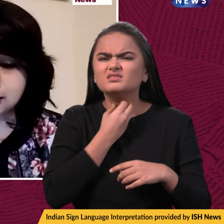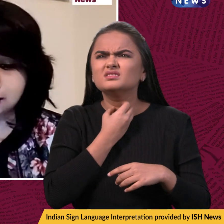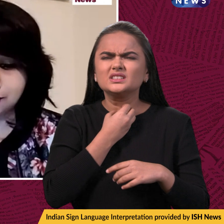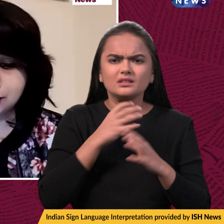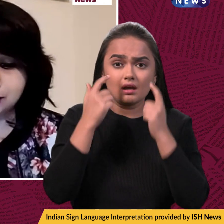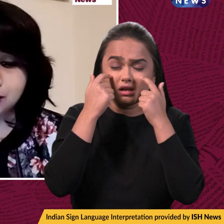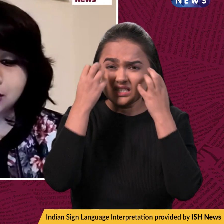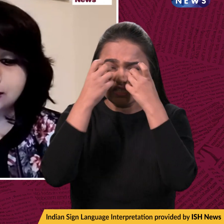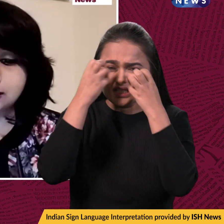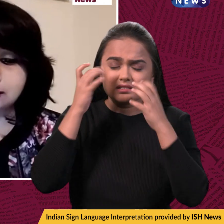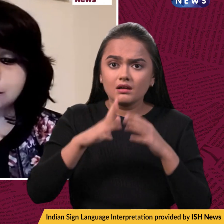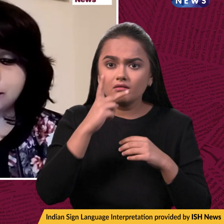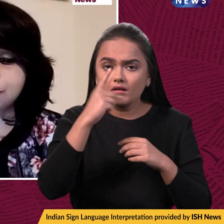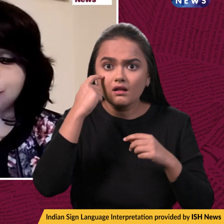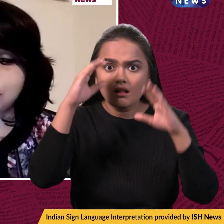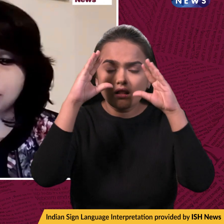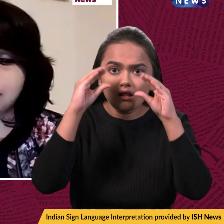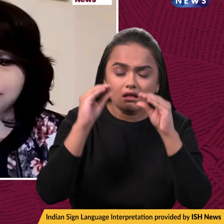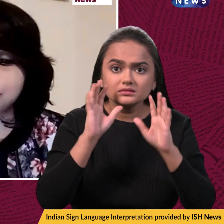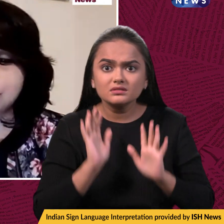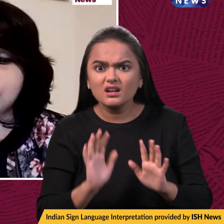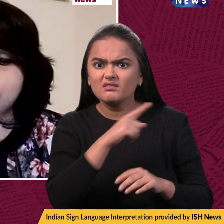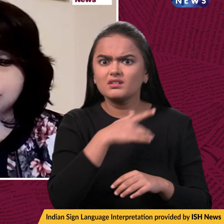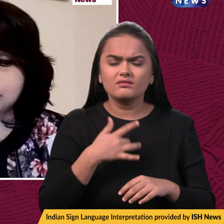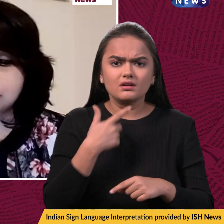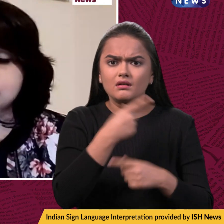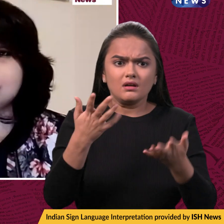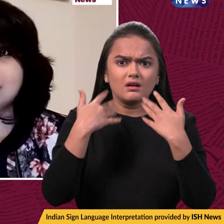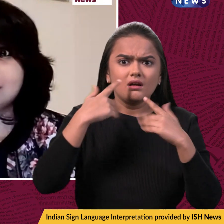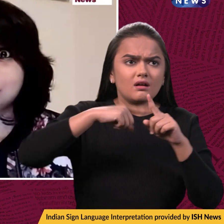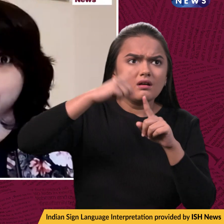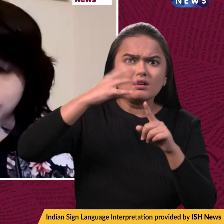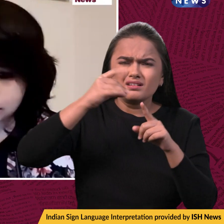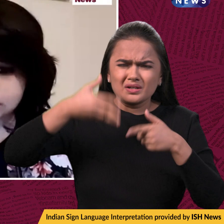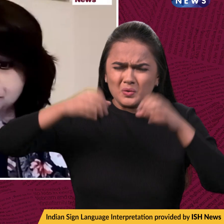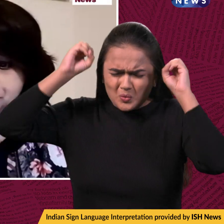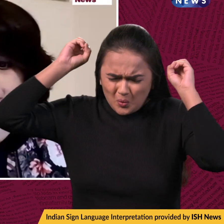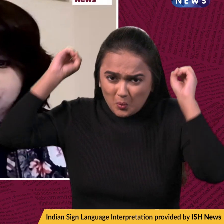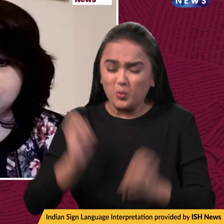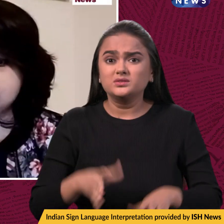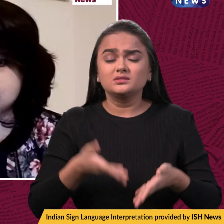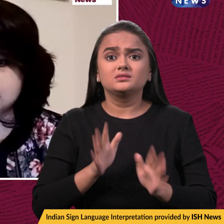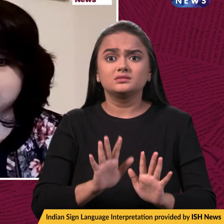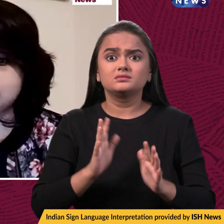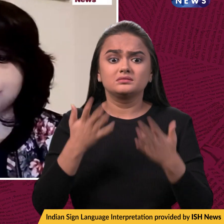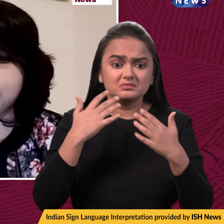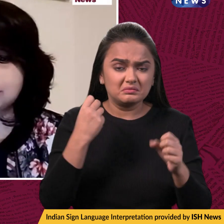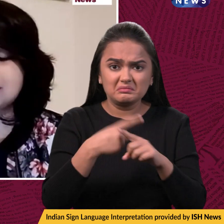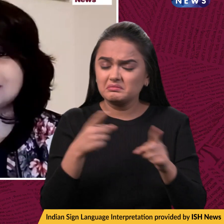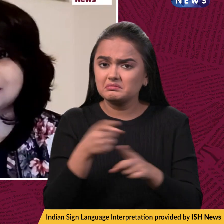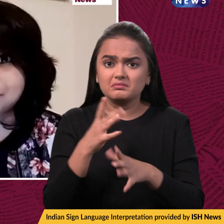is the case every year. Delhi's 24-hour average air quality index was at its worst this season